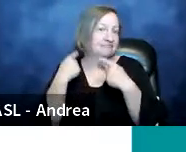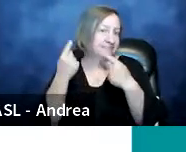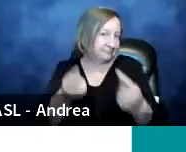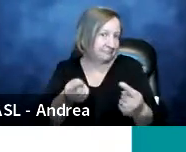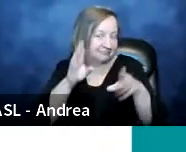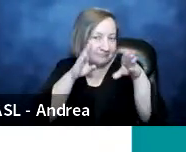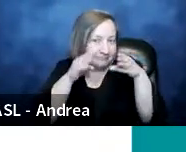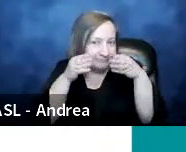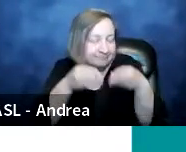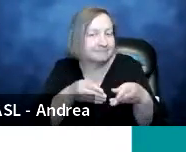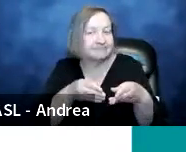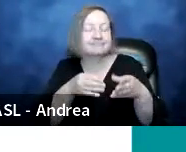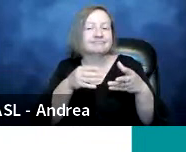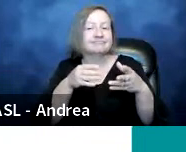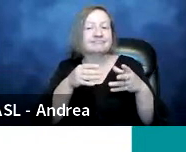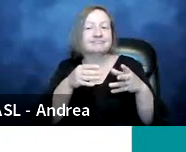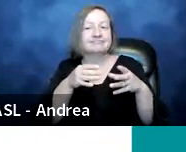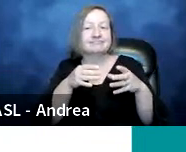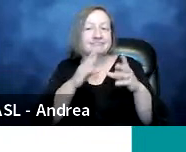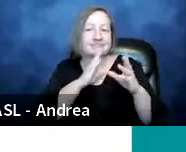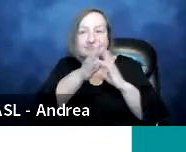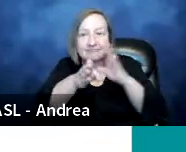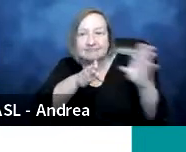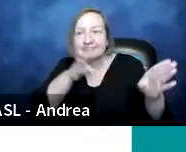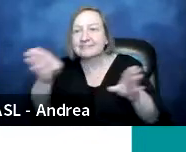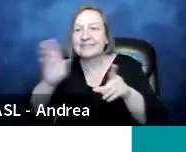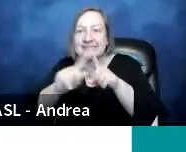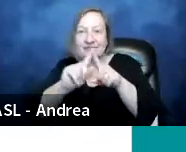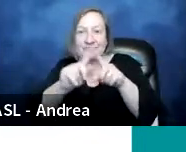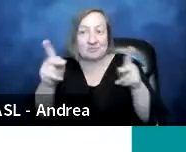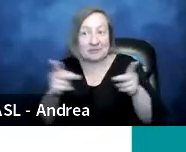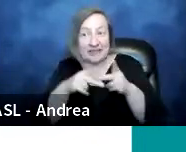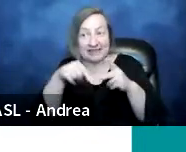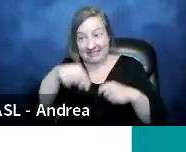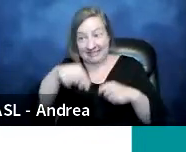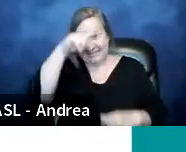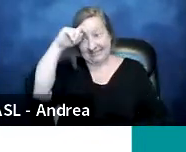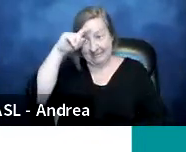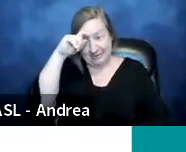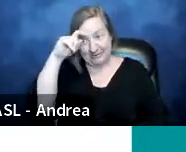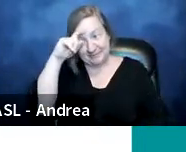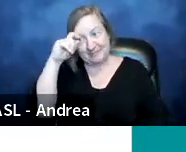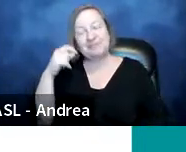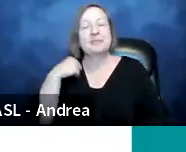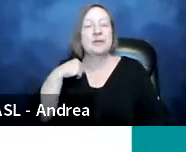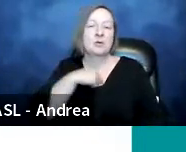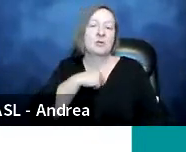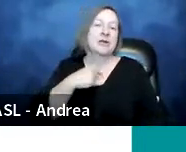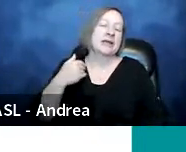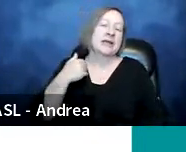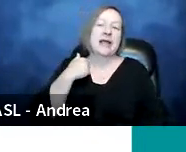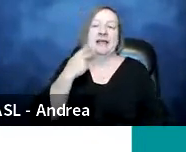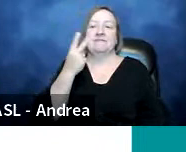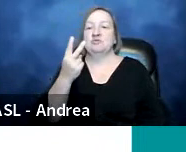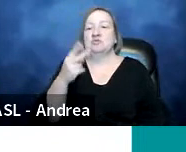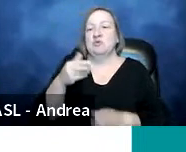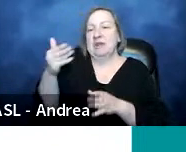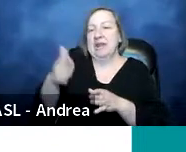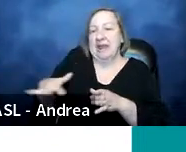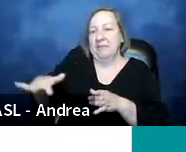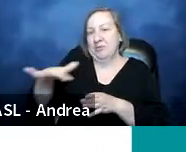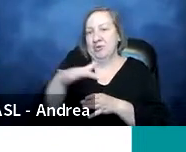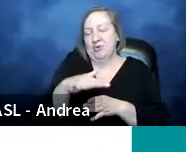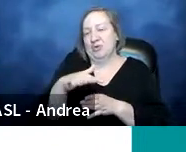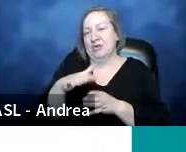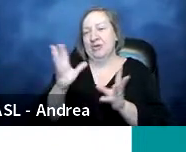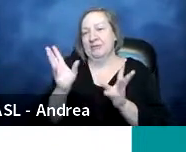to getting out to a number of venues this summer. So we've had 2 neighborhood forums,